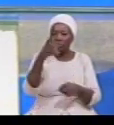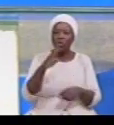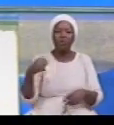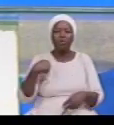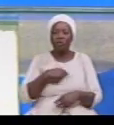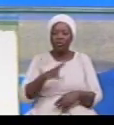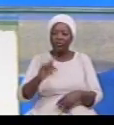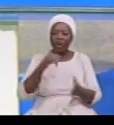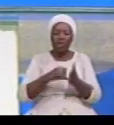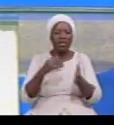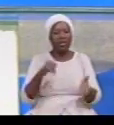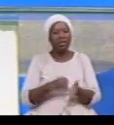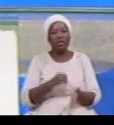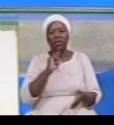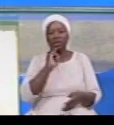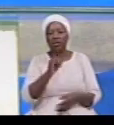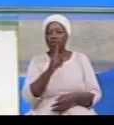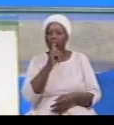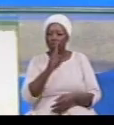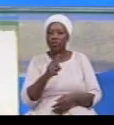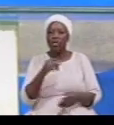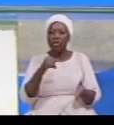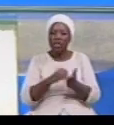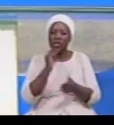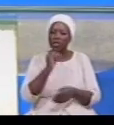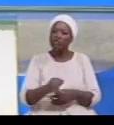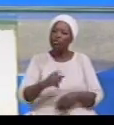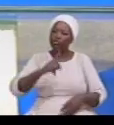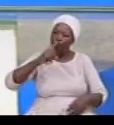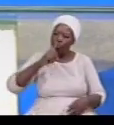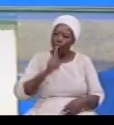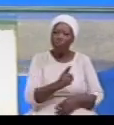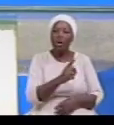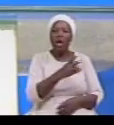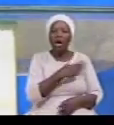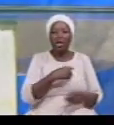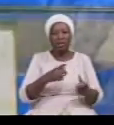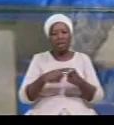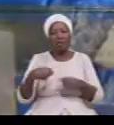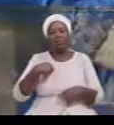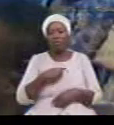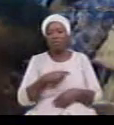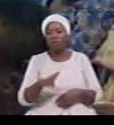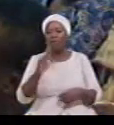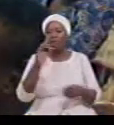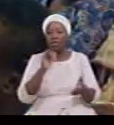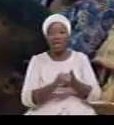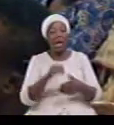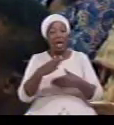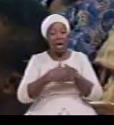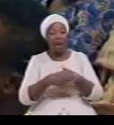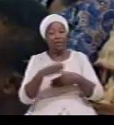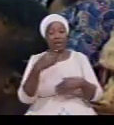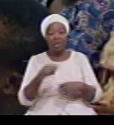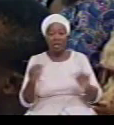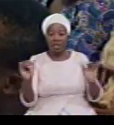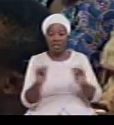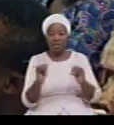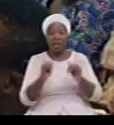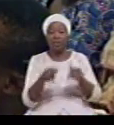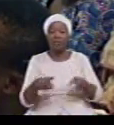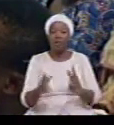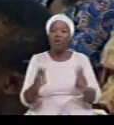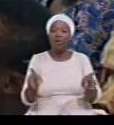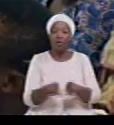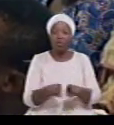true. We find it is real. Verse 25, "After the same manner also,